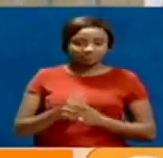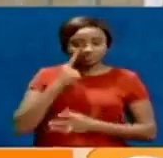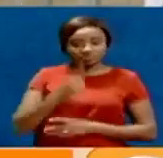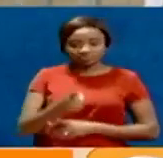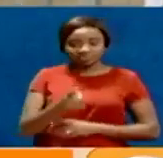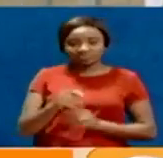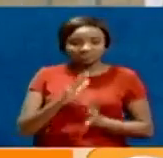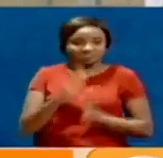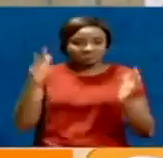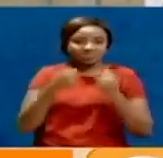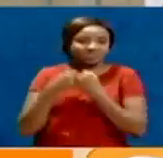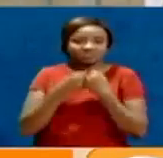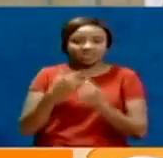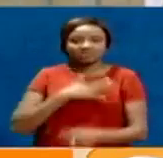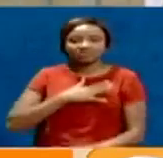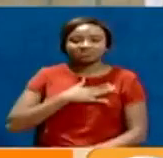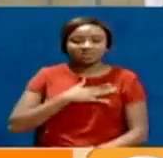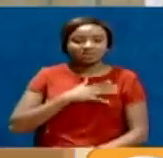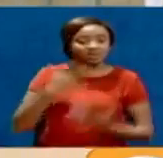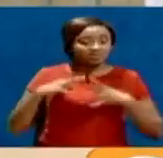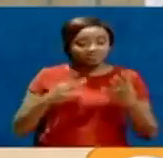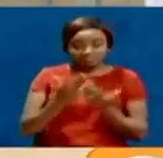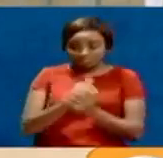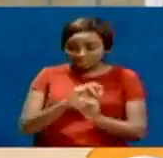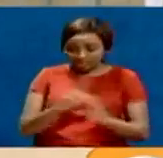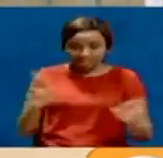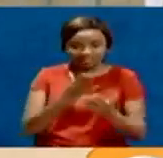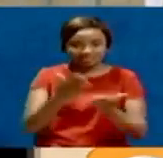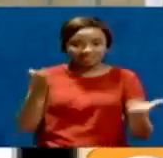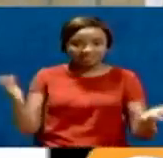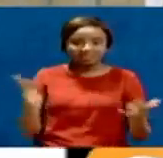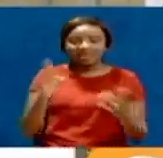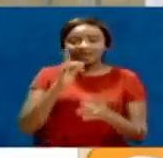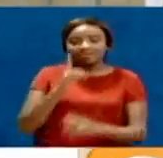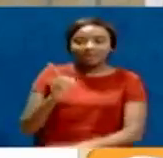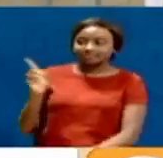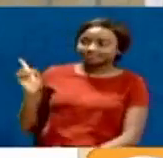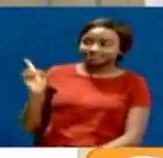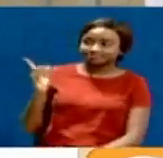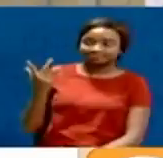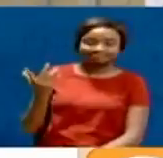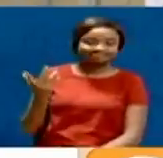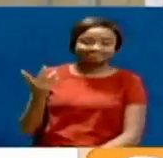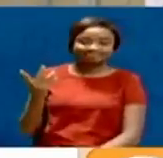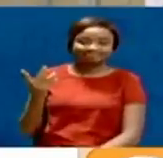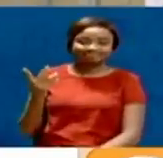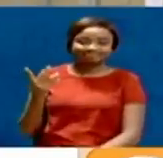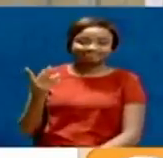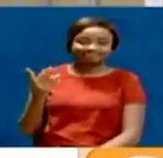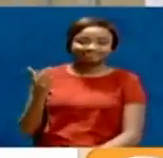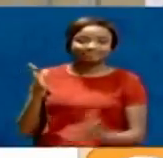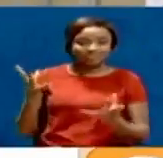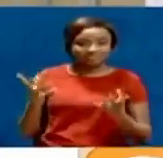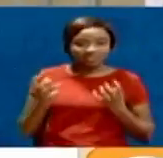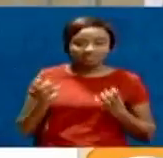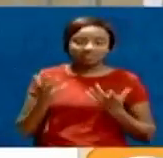challenge there. I have the people, but you find, you can see at the back, those are uniforms. They need